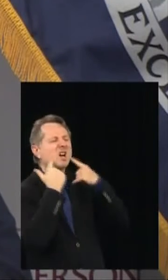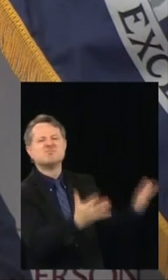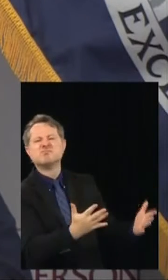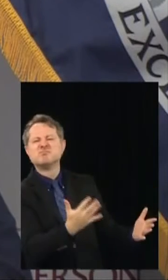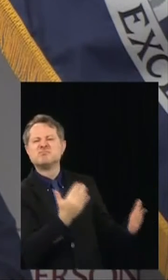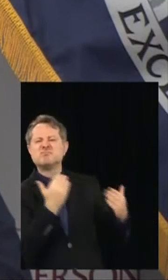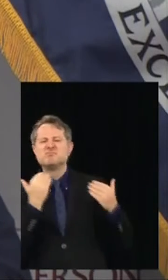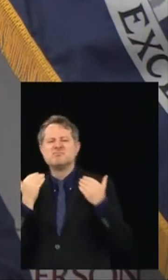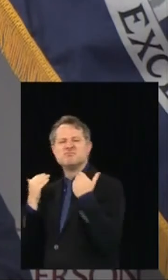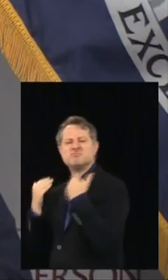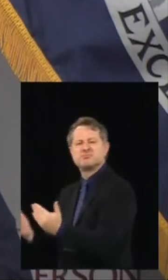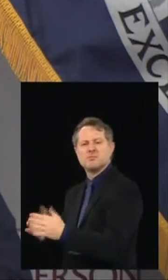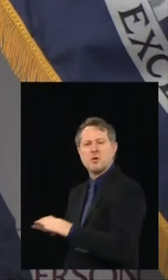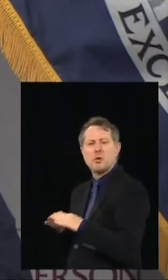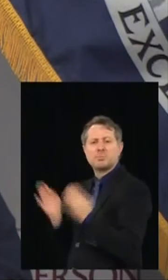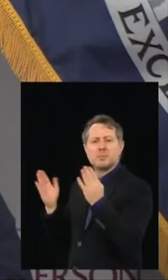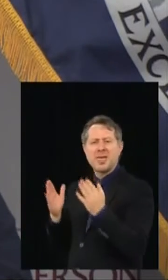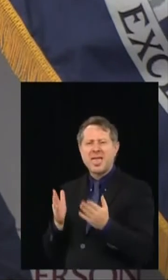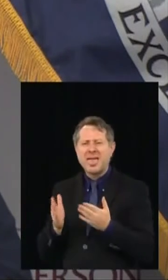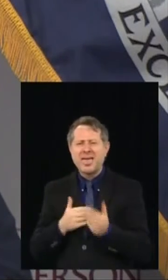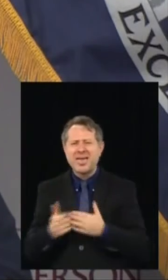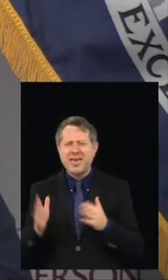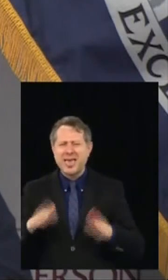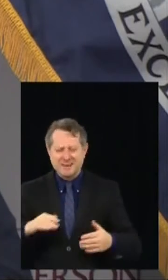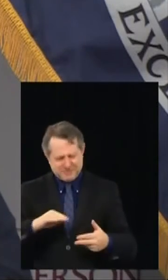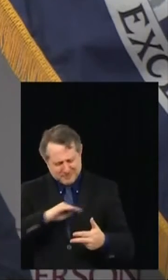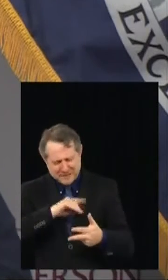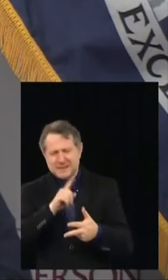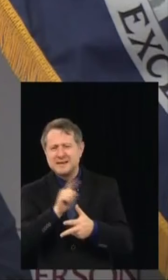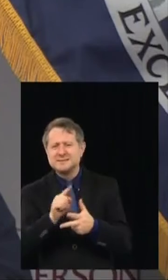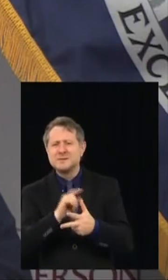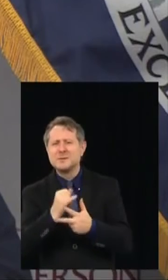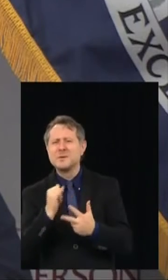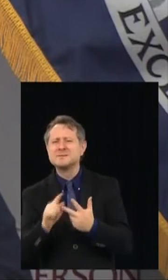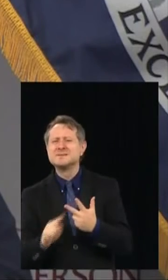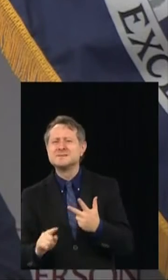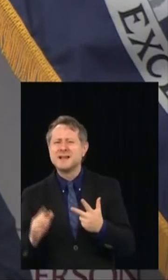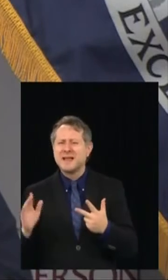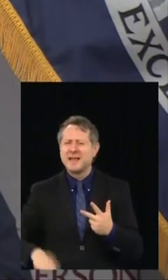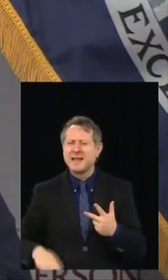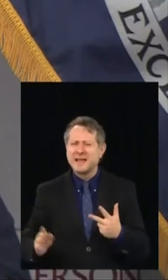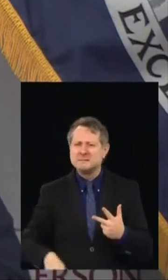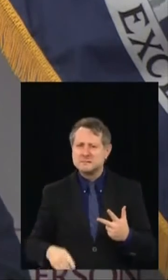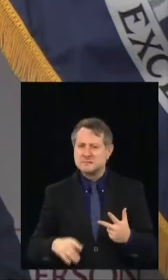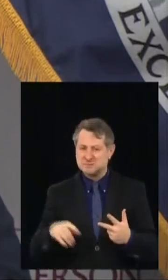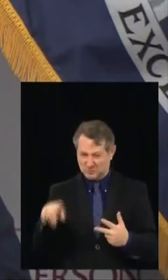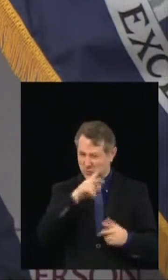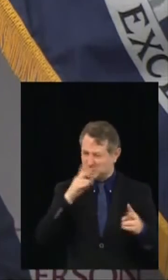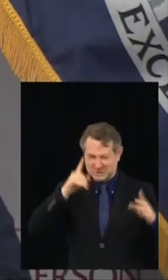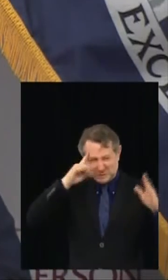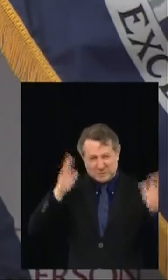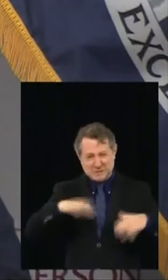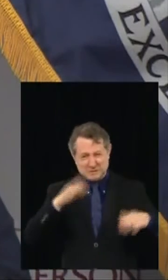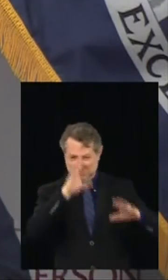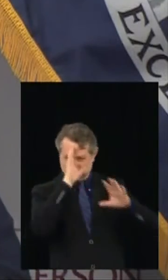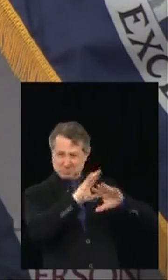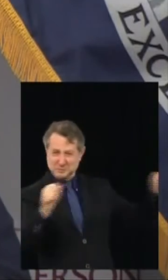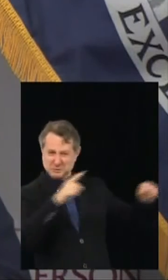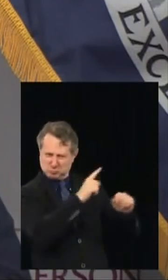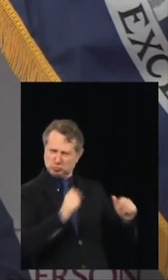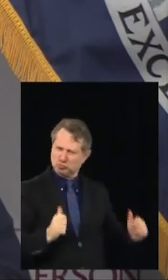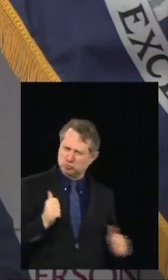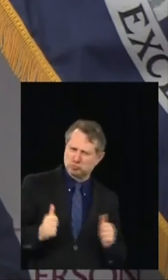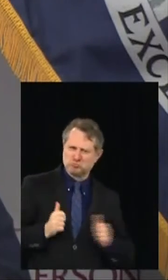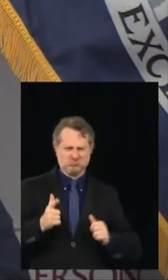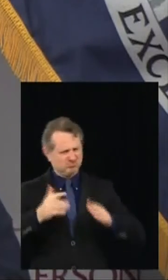rationale, right? No one says that the president isn't very aggressive about opening the economy. His agency, the CDC,